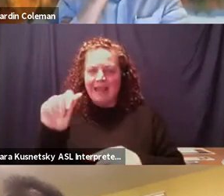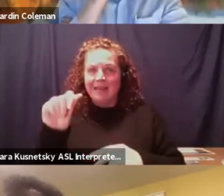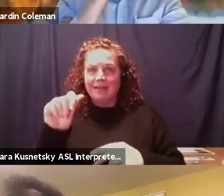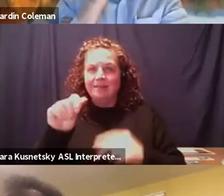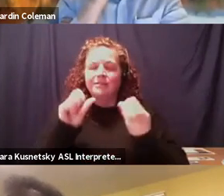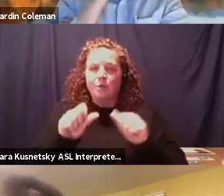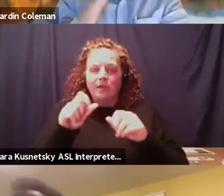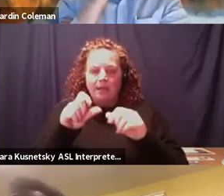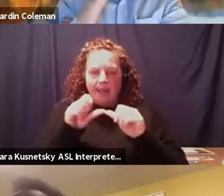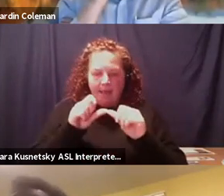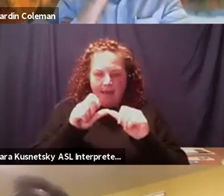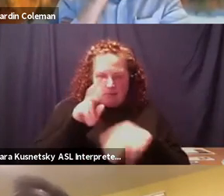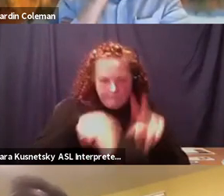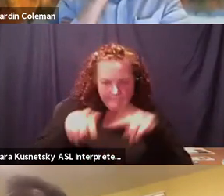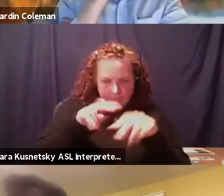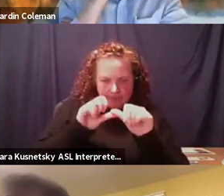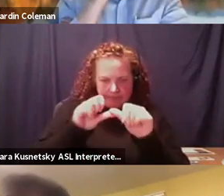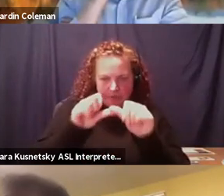after chronic attendance